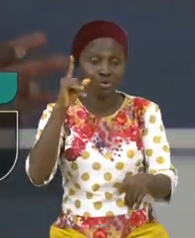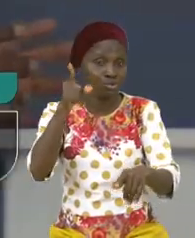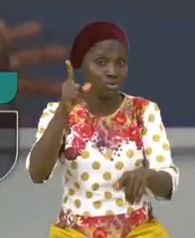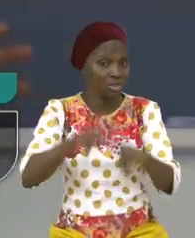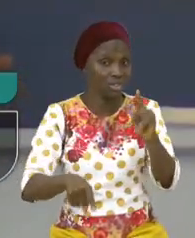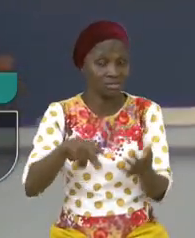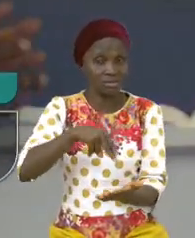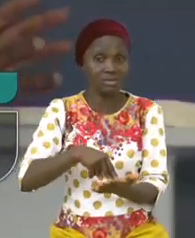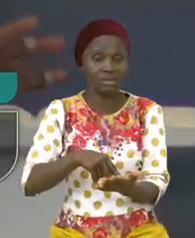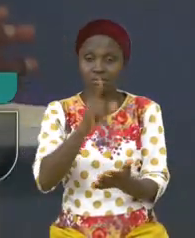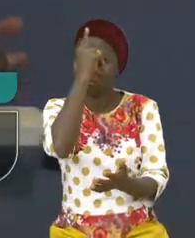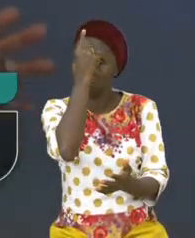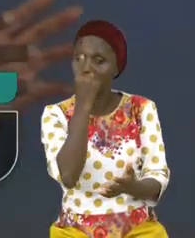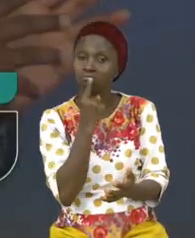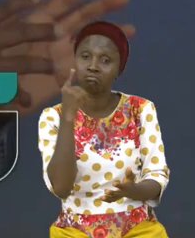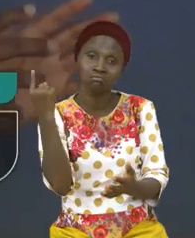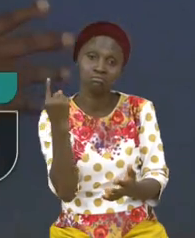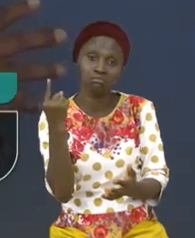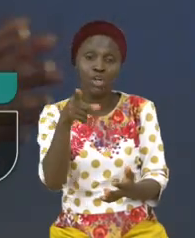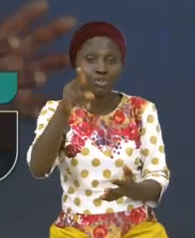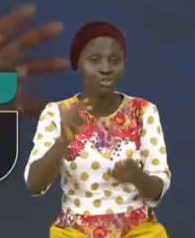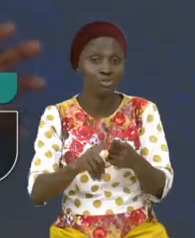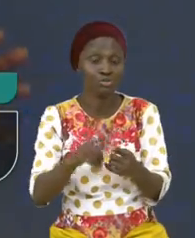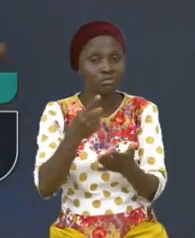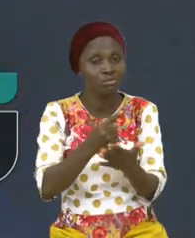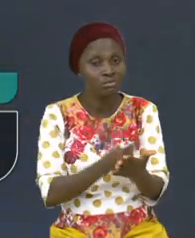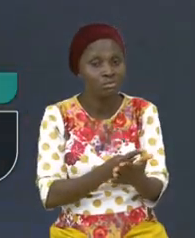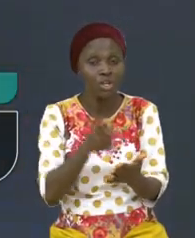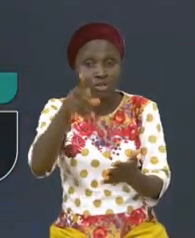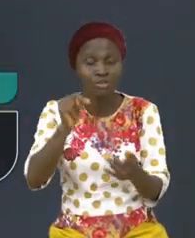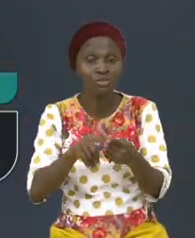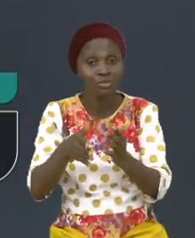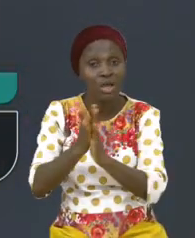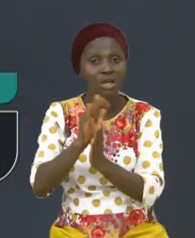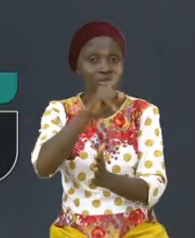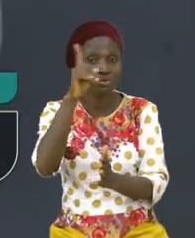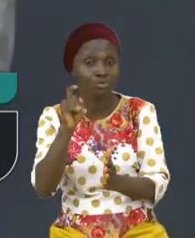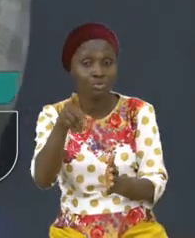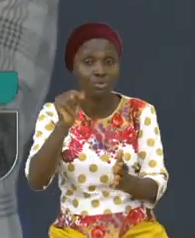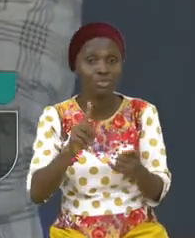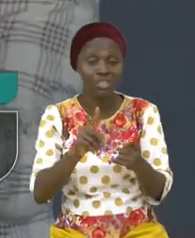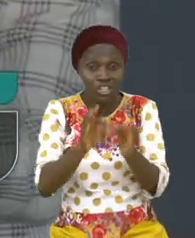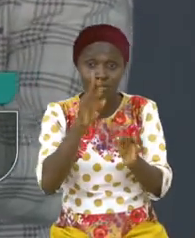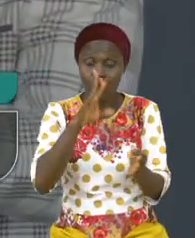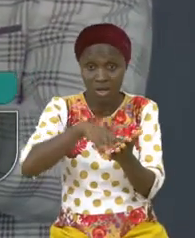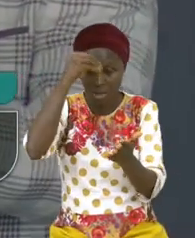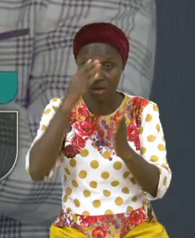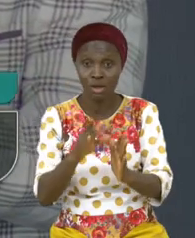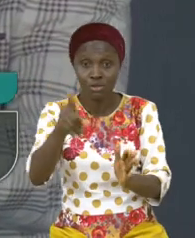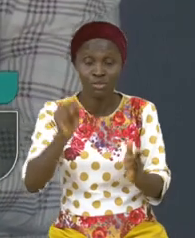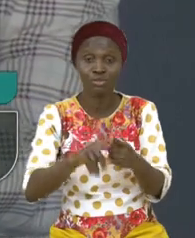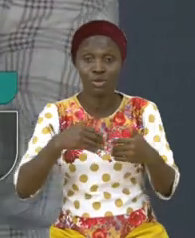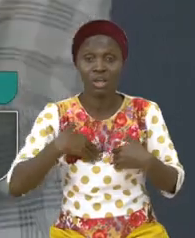confer, you have to discuss, you have to consult, you have to have, if you're a student, a studying